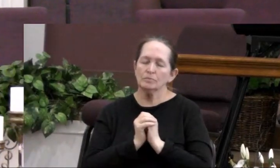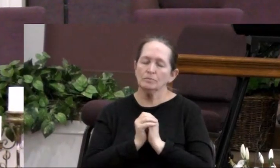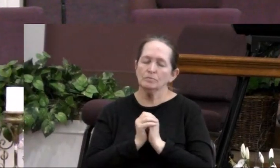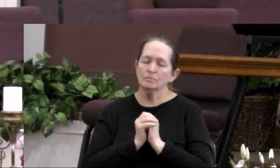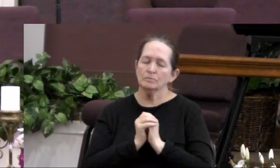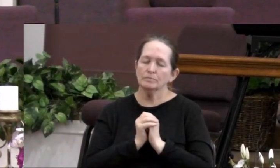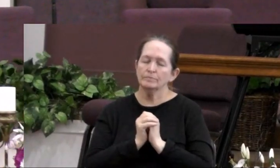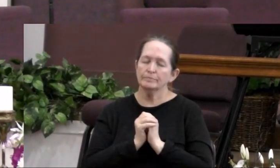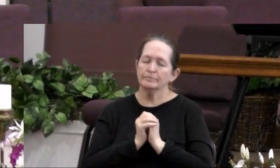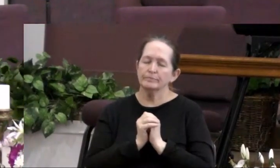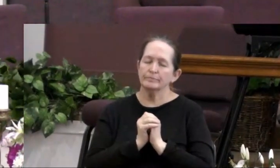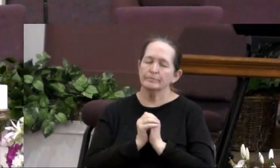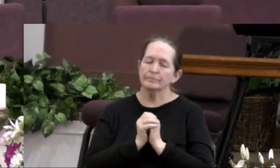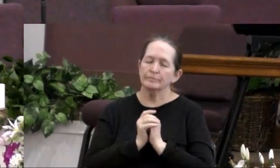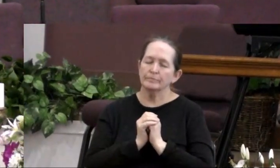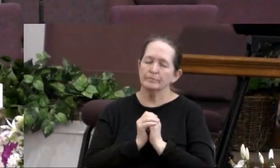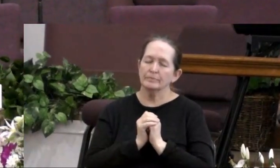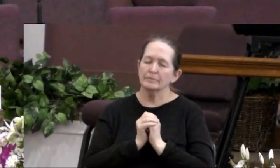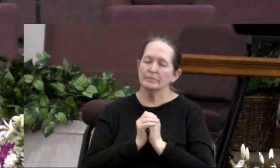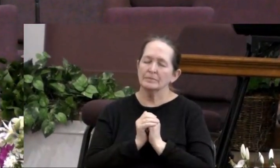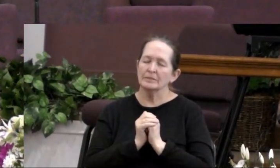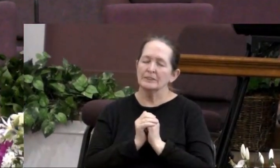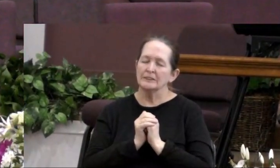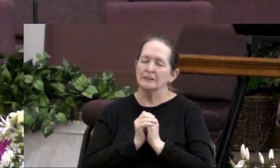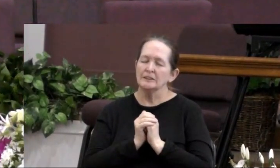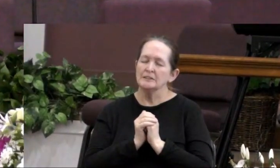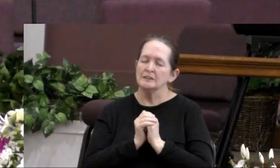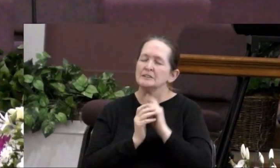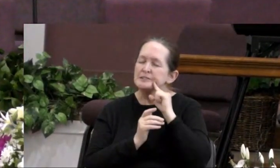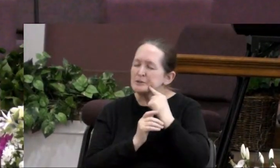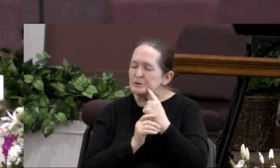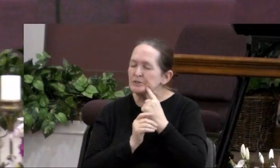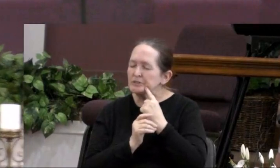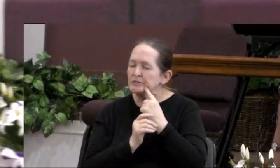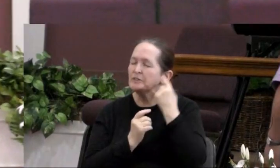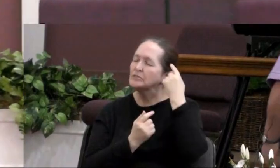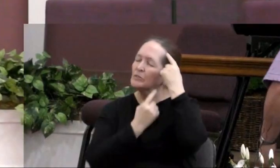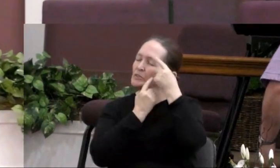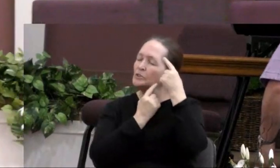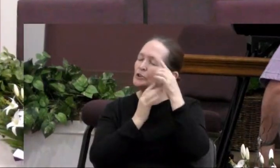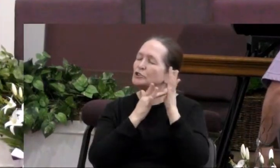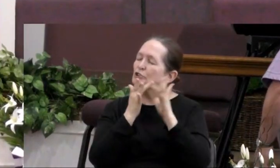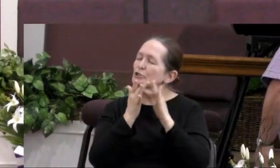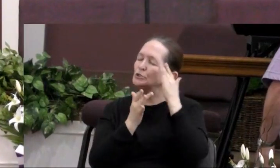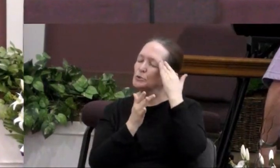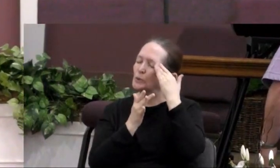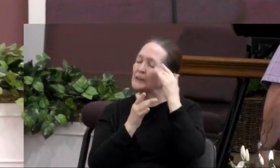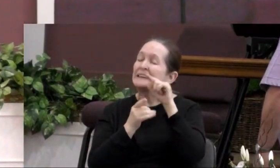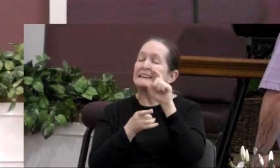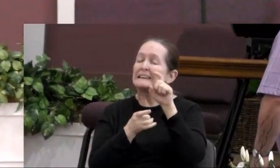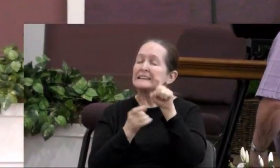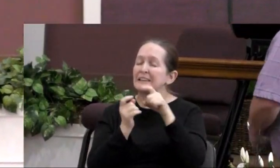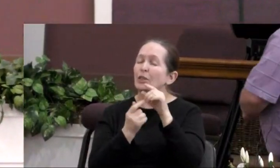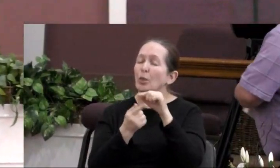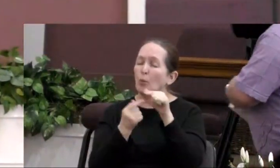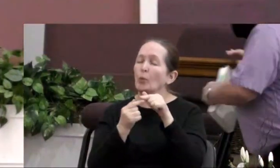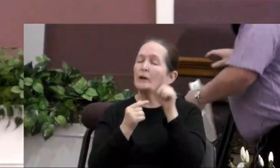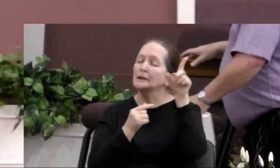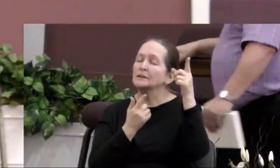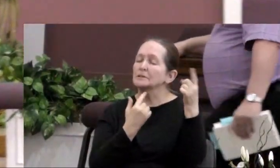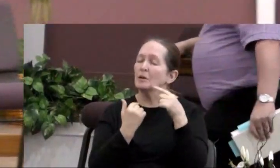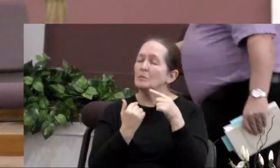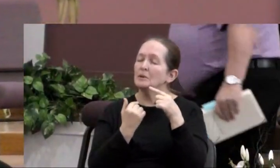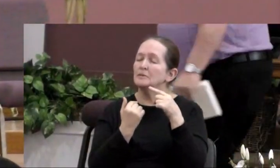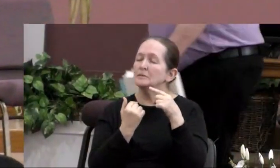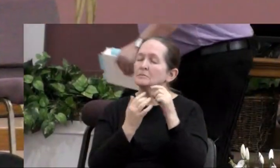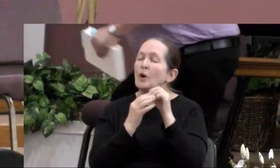the intensity of considering that Jesus is knowing exactly what is coming. He's